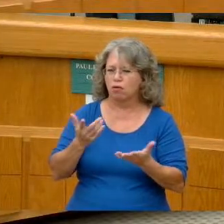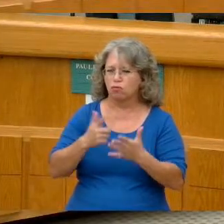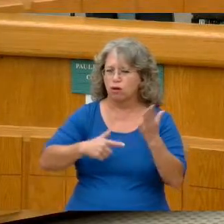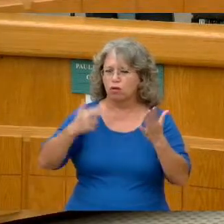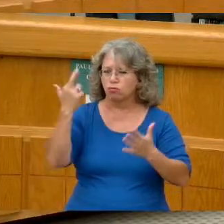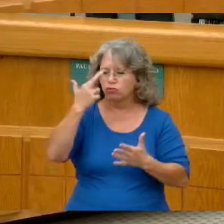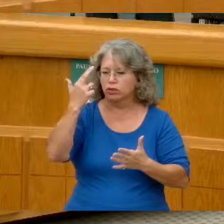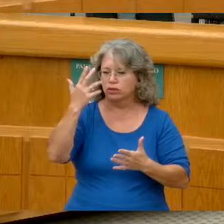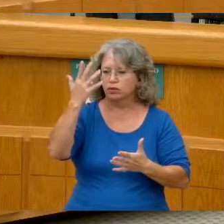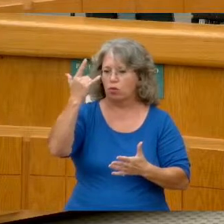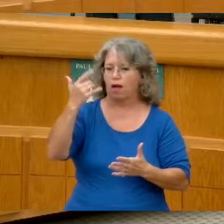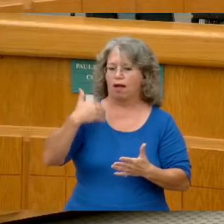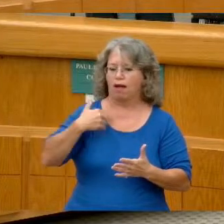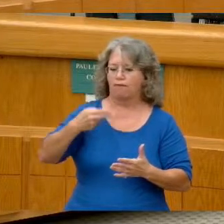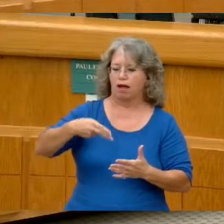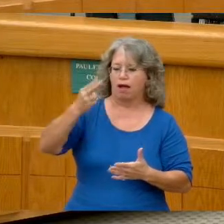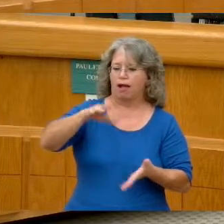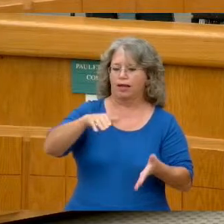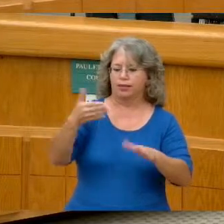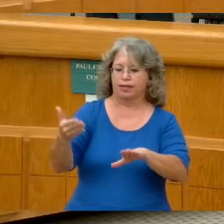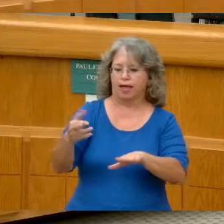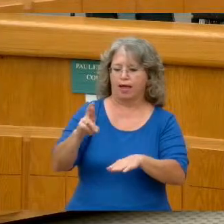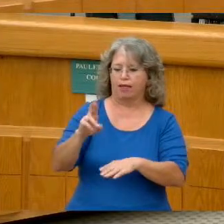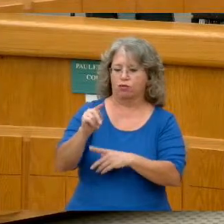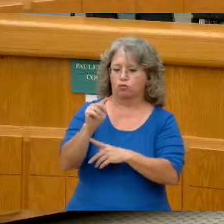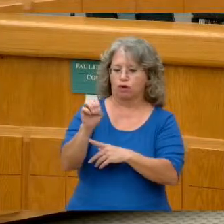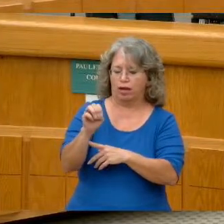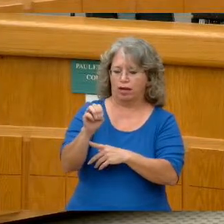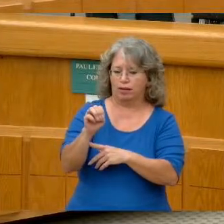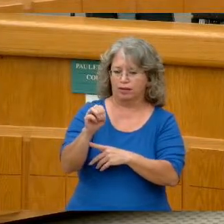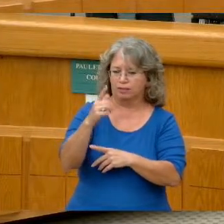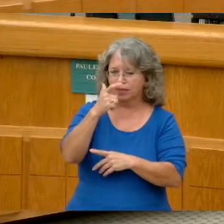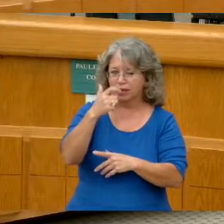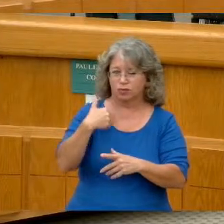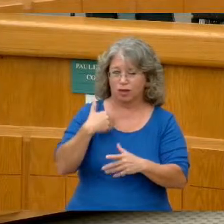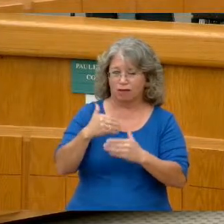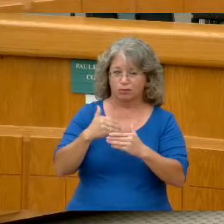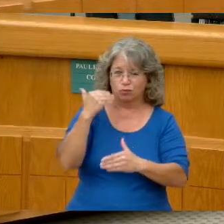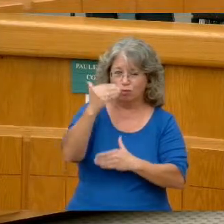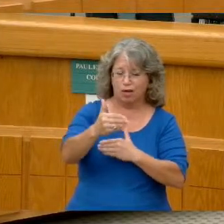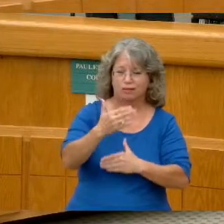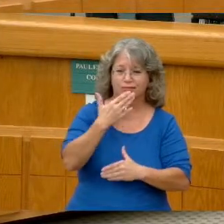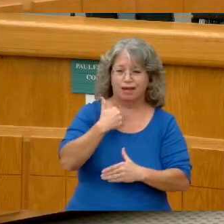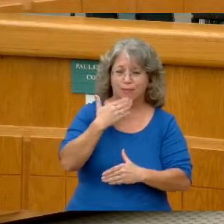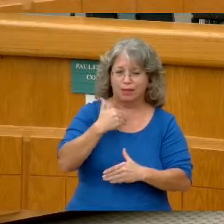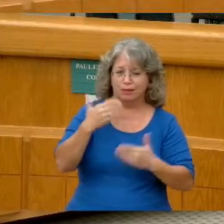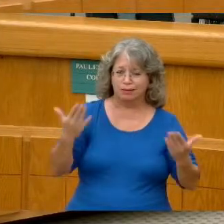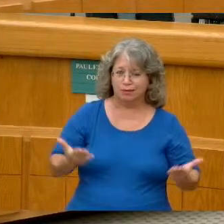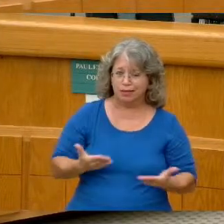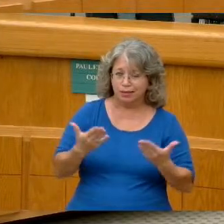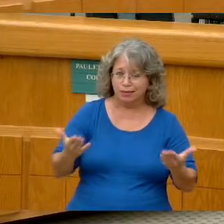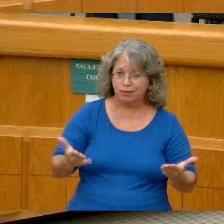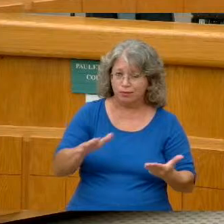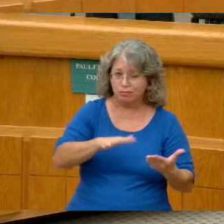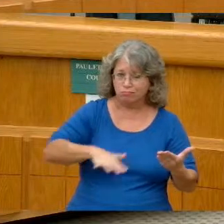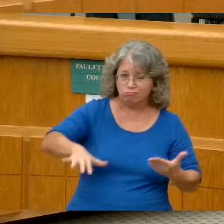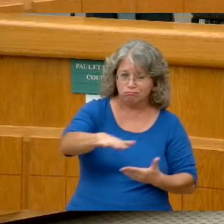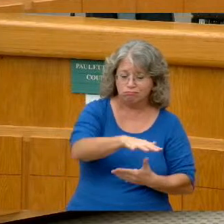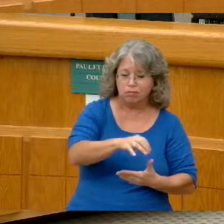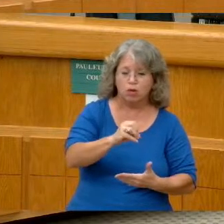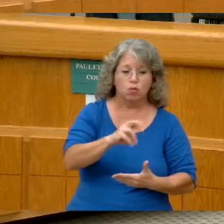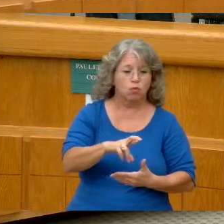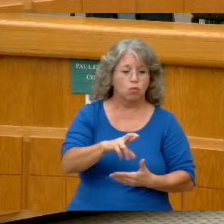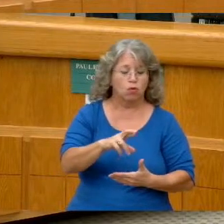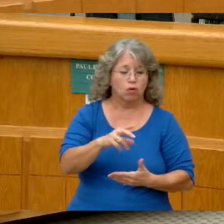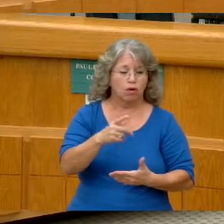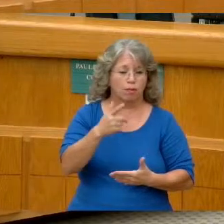a high death rate? Is it prevalence of diabetes, health risk, or is it the hospital system, treatments,